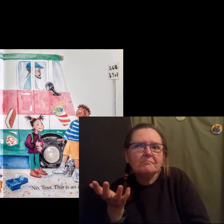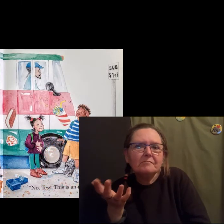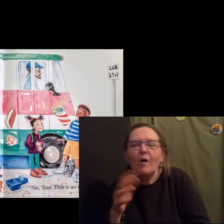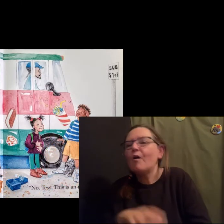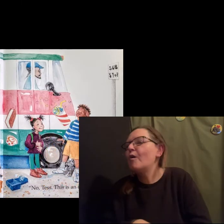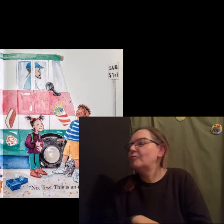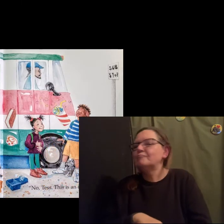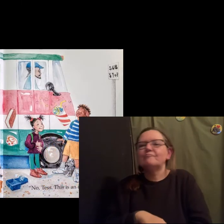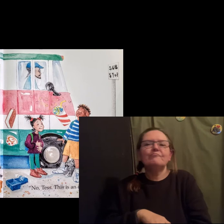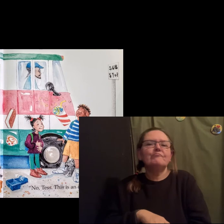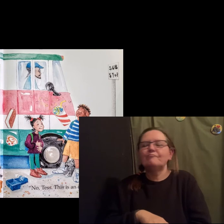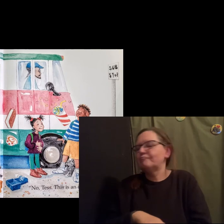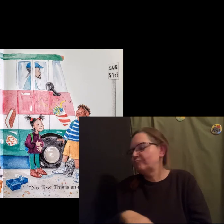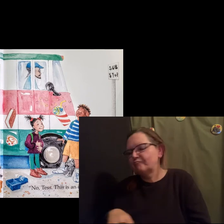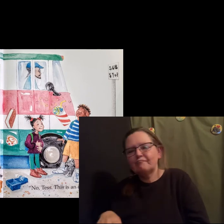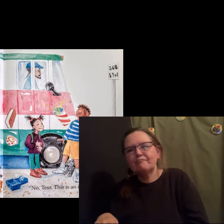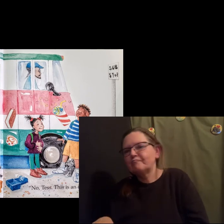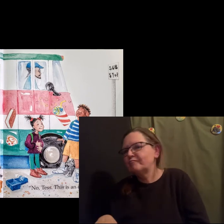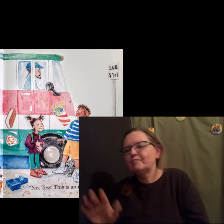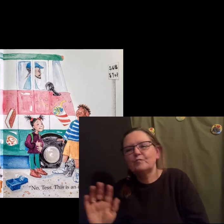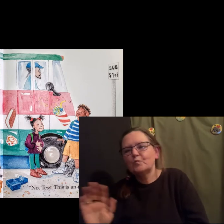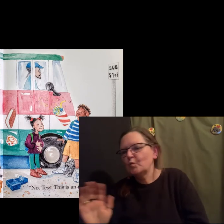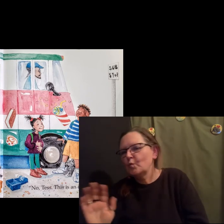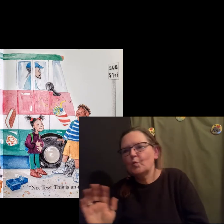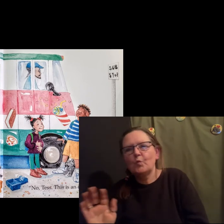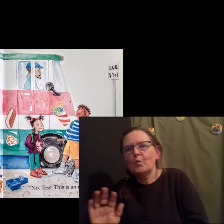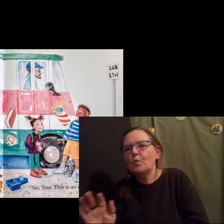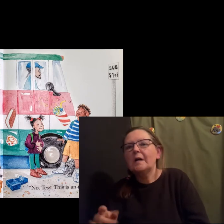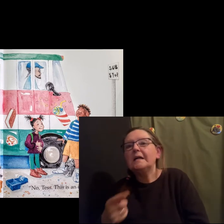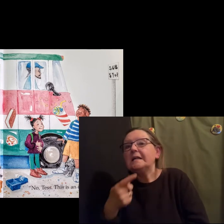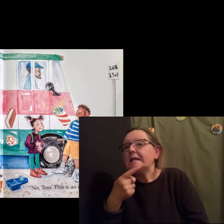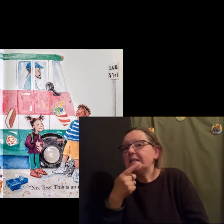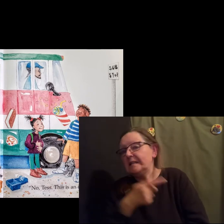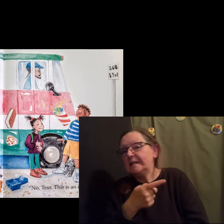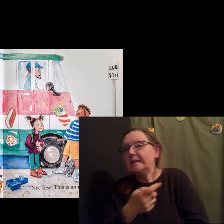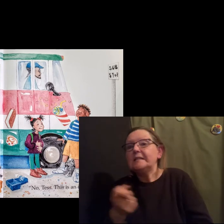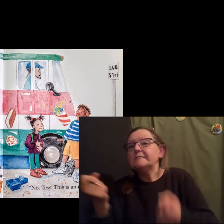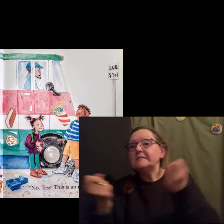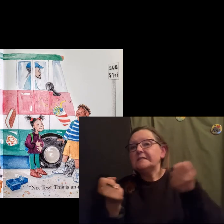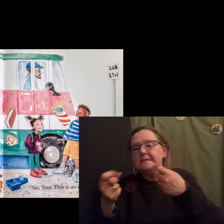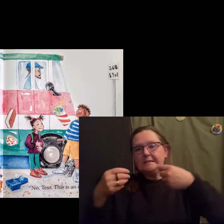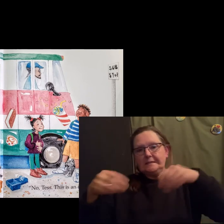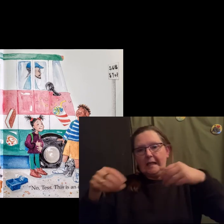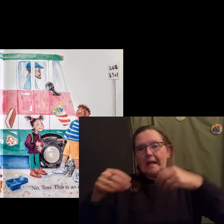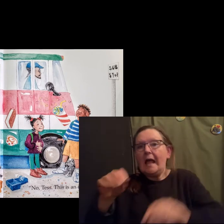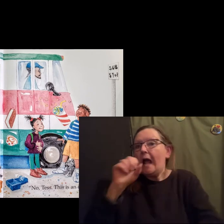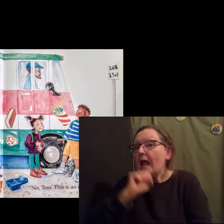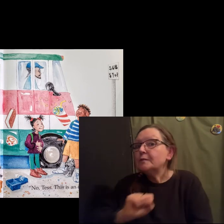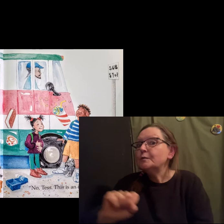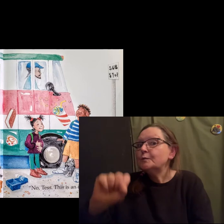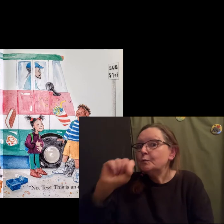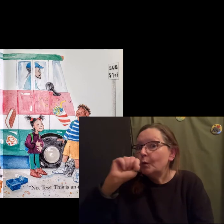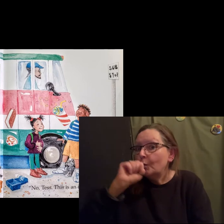No, Tess, this is an ice cream